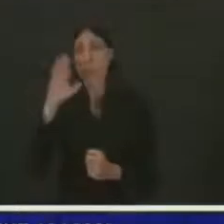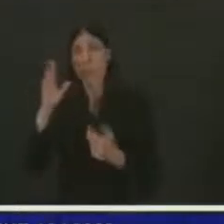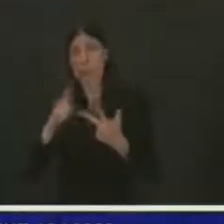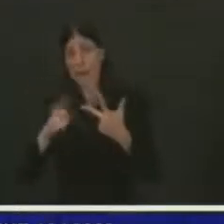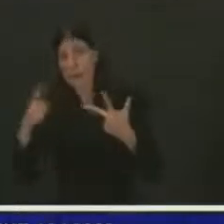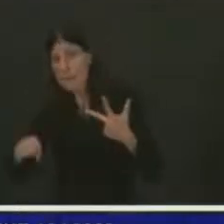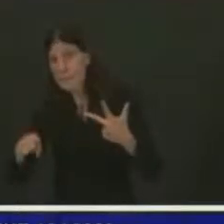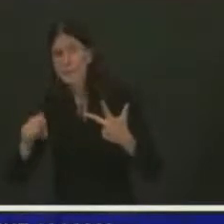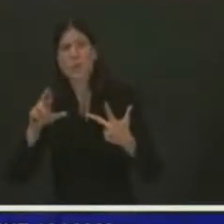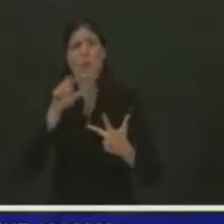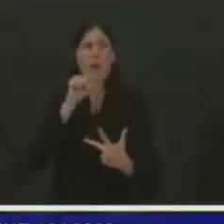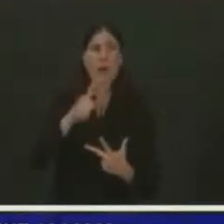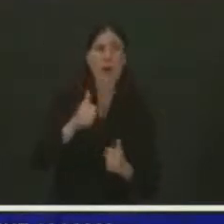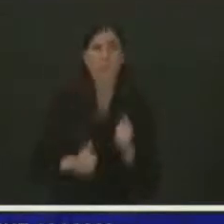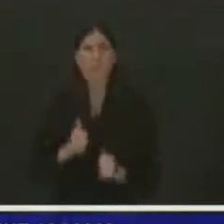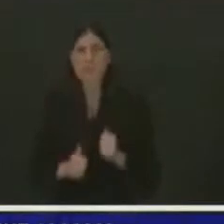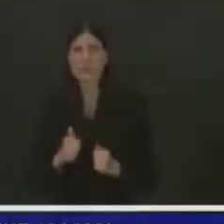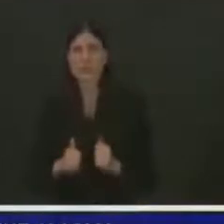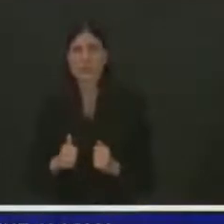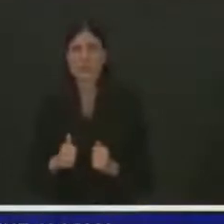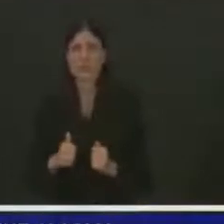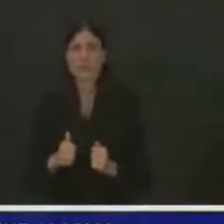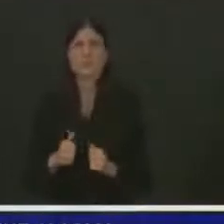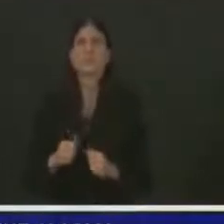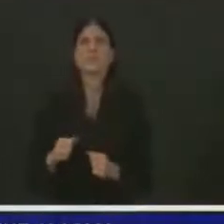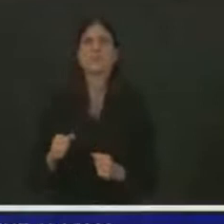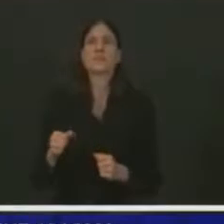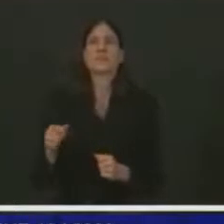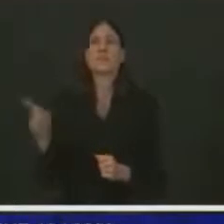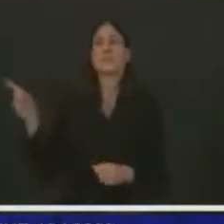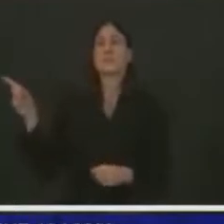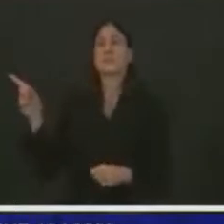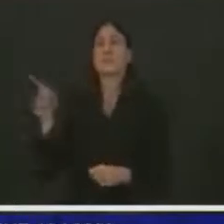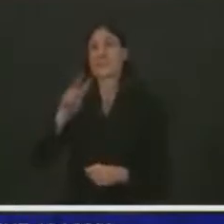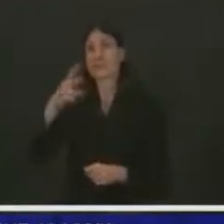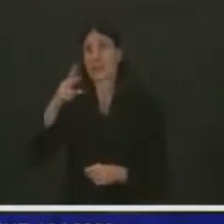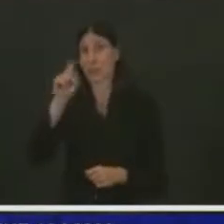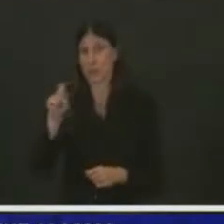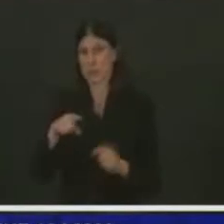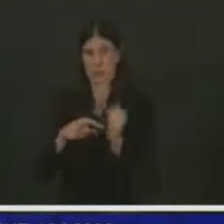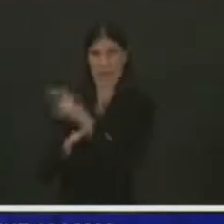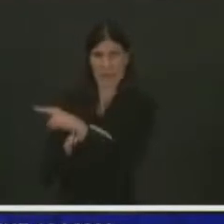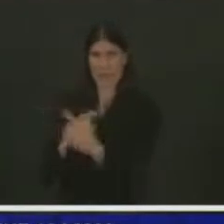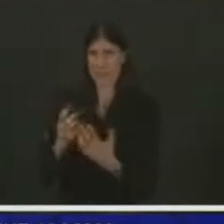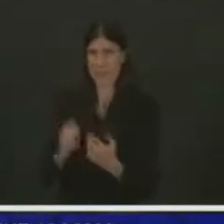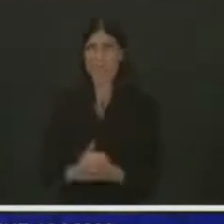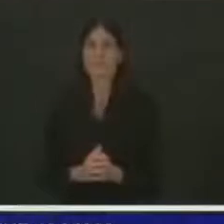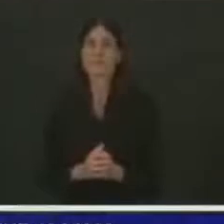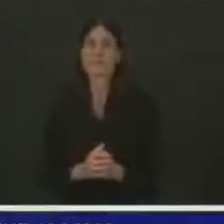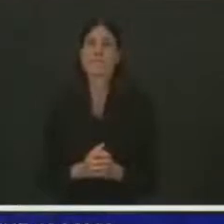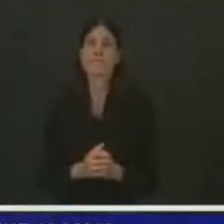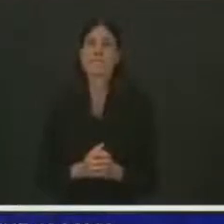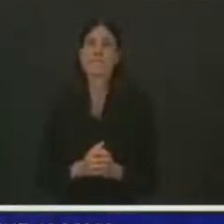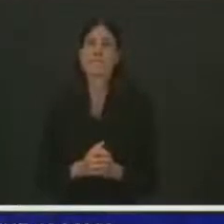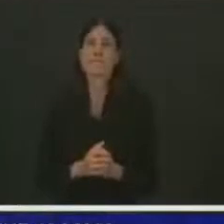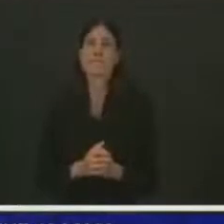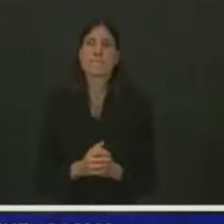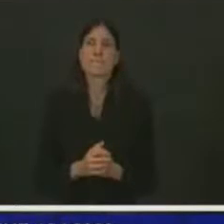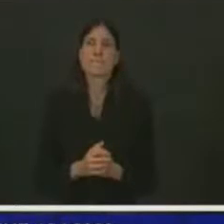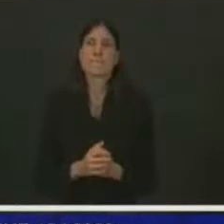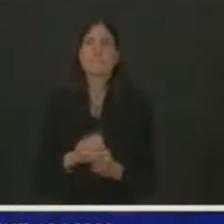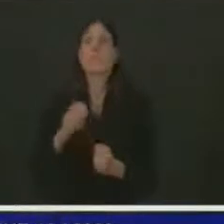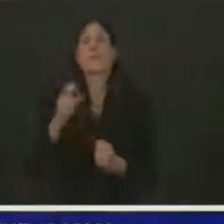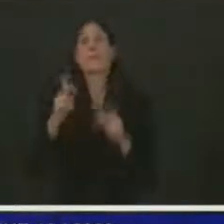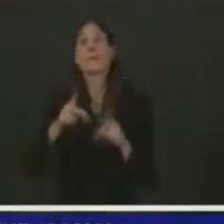radar screen? And then secondly, I guess more opining on those who would push the notion of herd immunity as